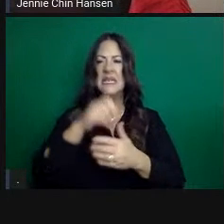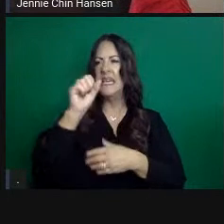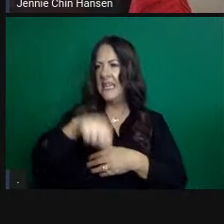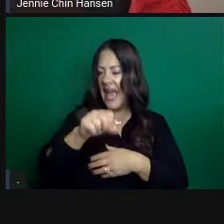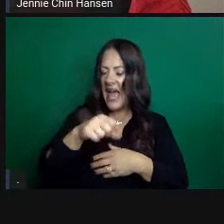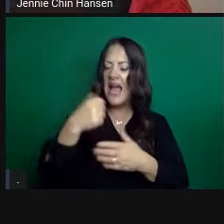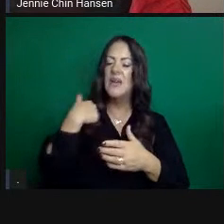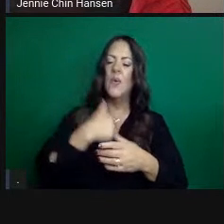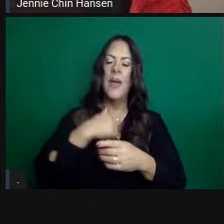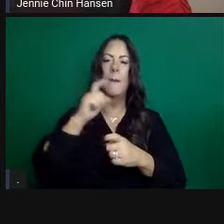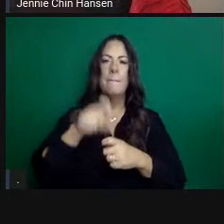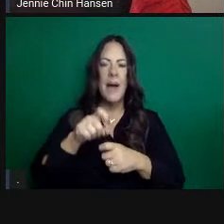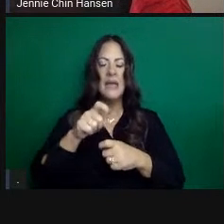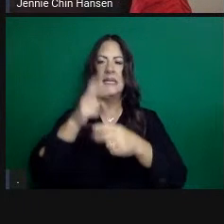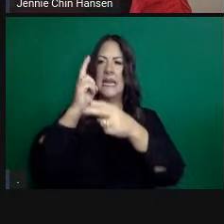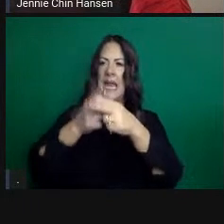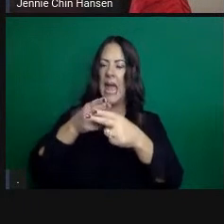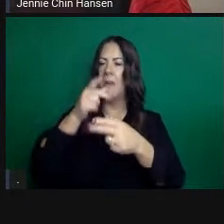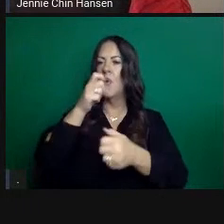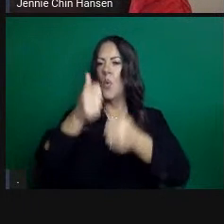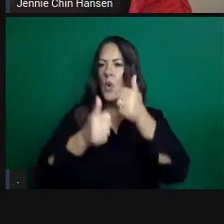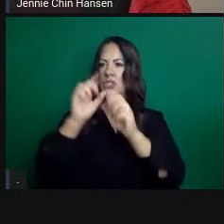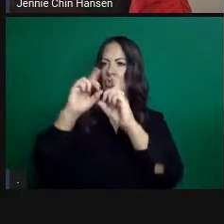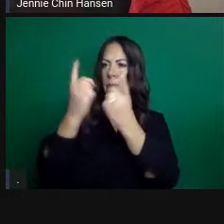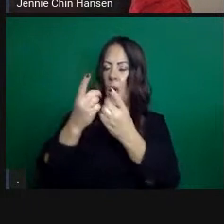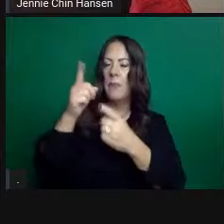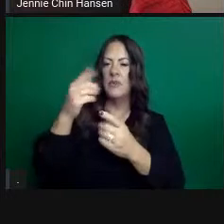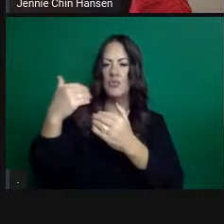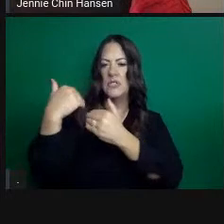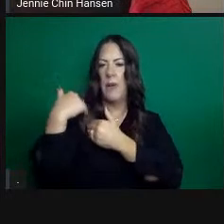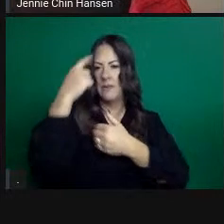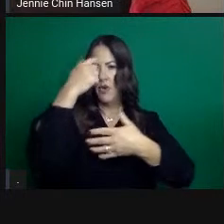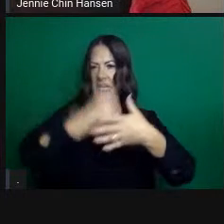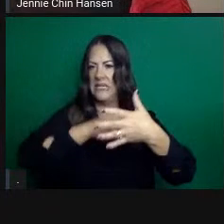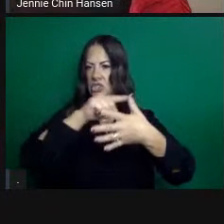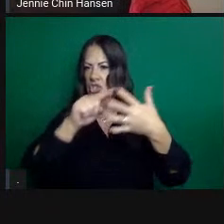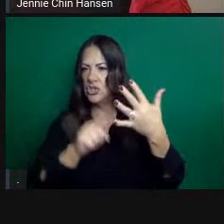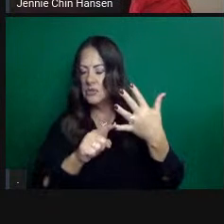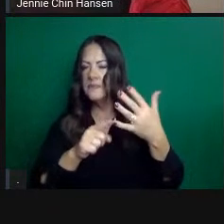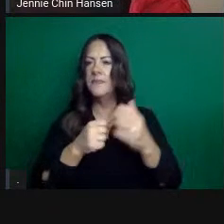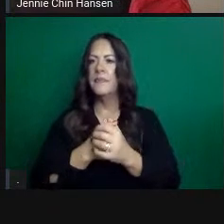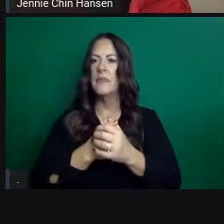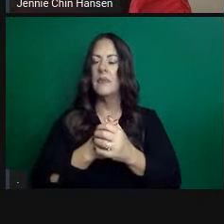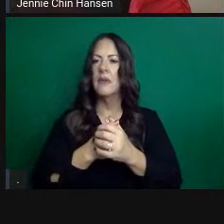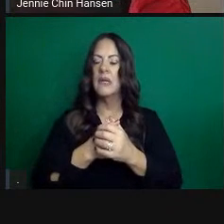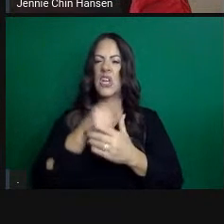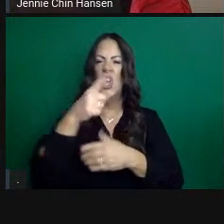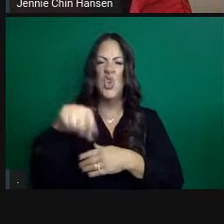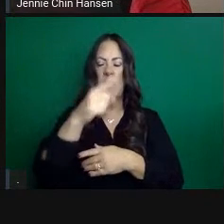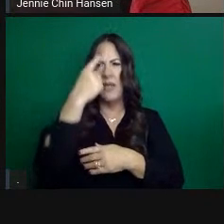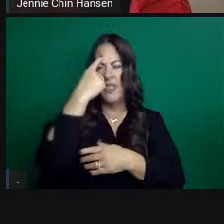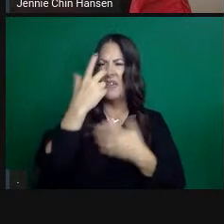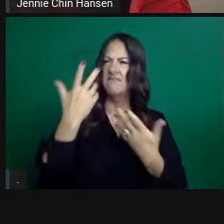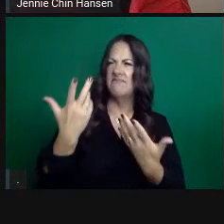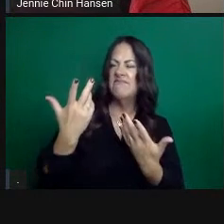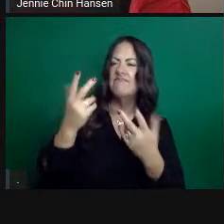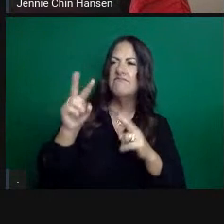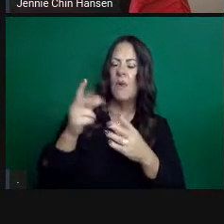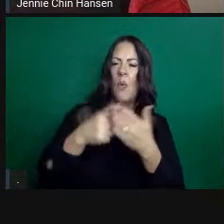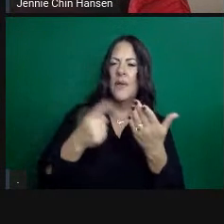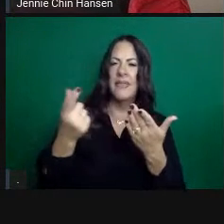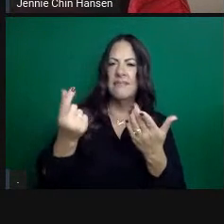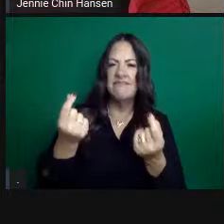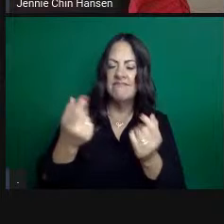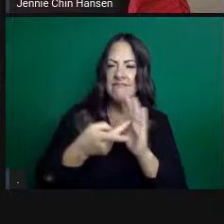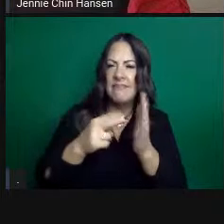named departments to it, but what does that mean for us on the local level? On the local level, we'll have a chance